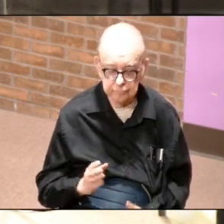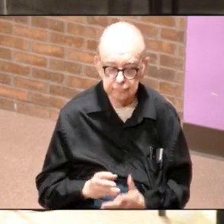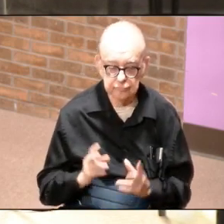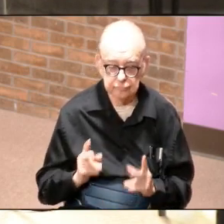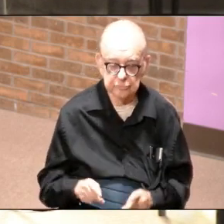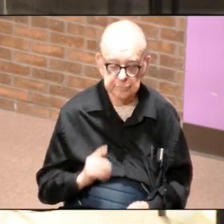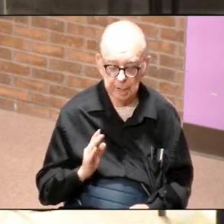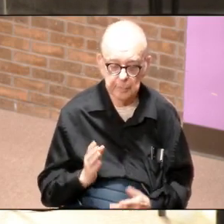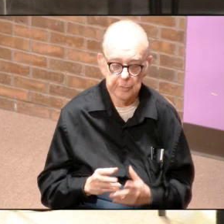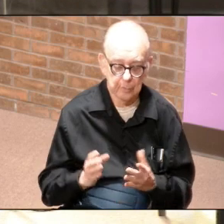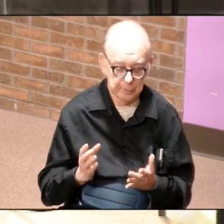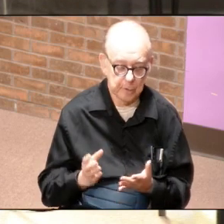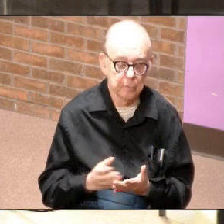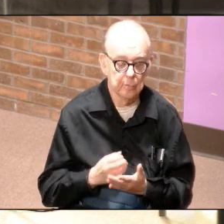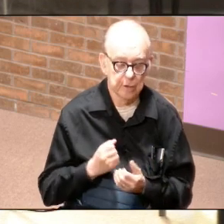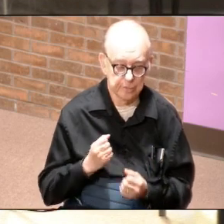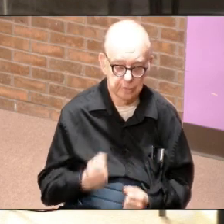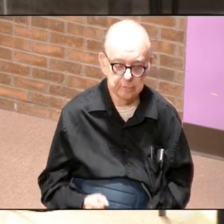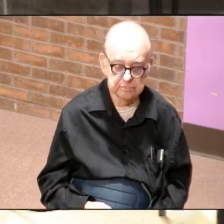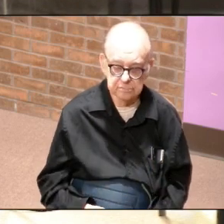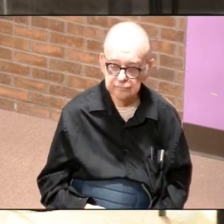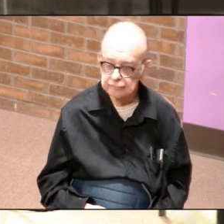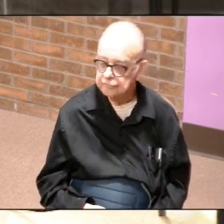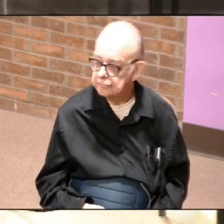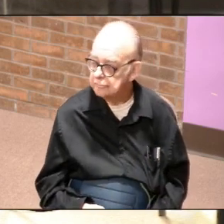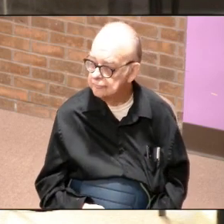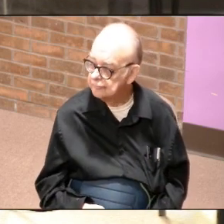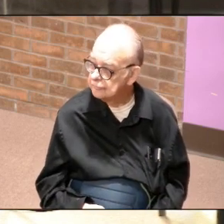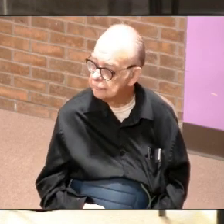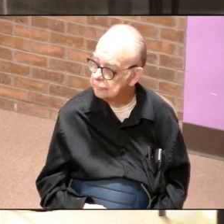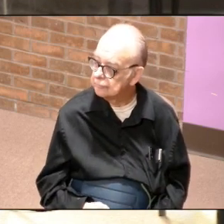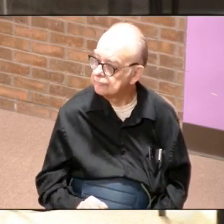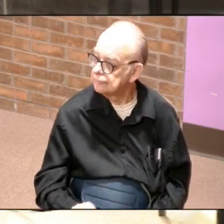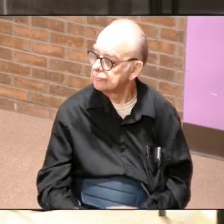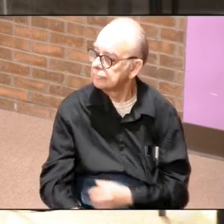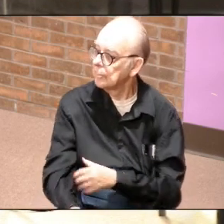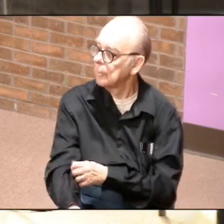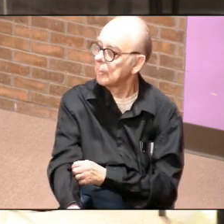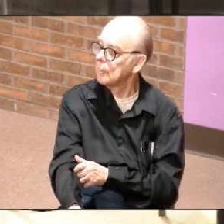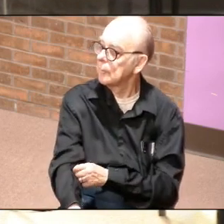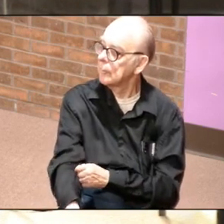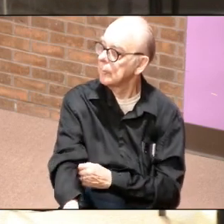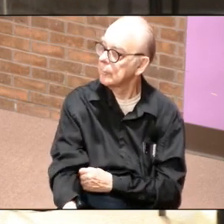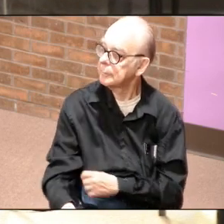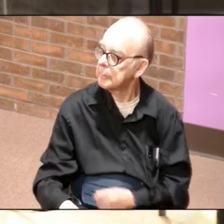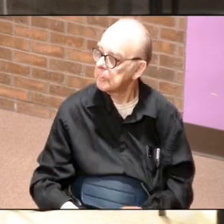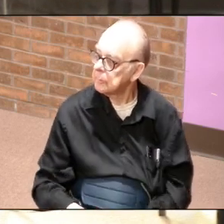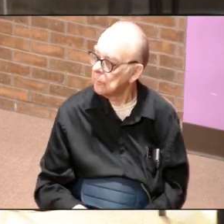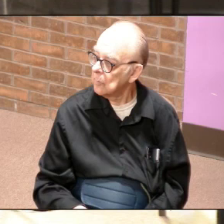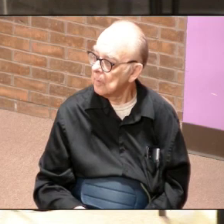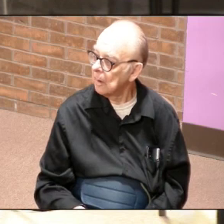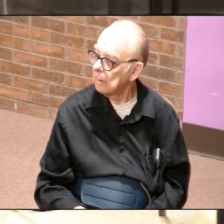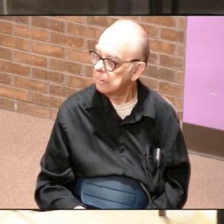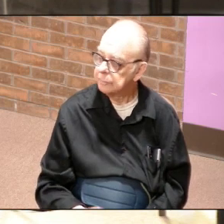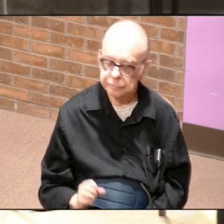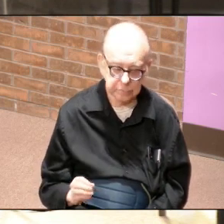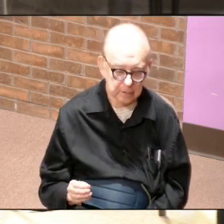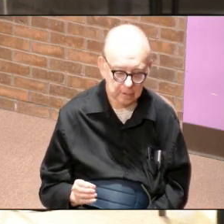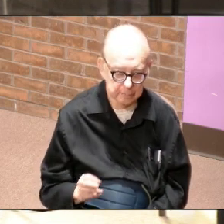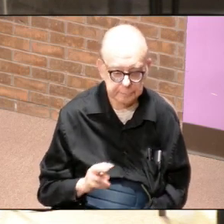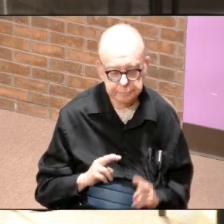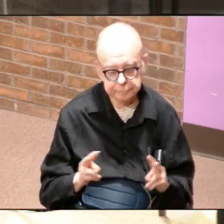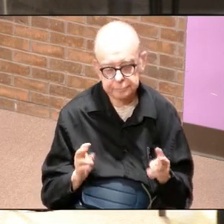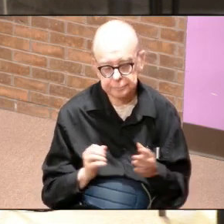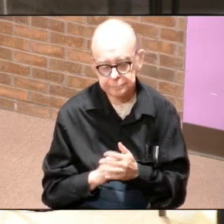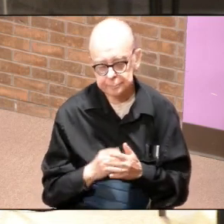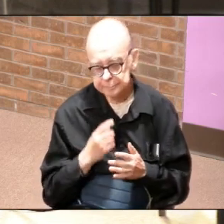Somebody's going to be rich eventually. Not really. They're all going to be poor because it's all going to be gone. Okay? So when you look at